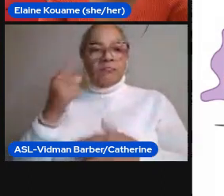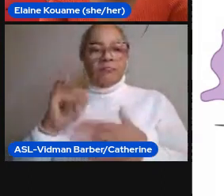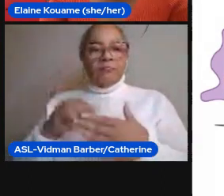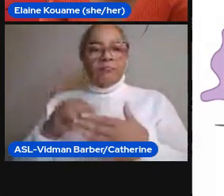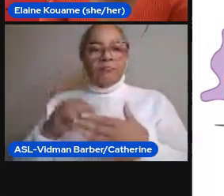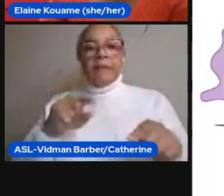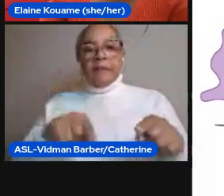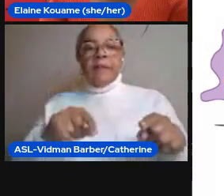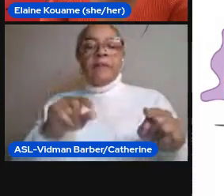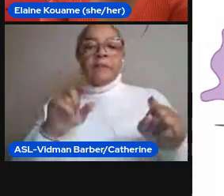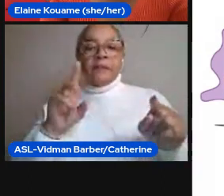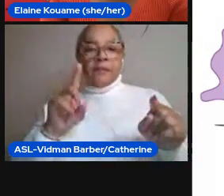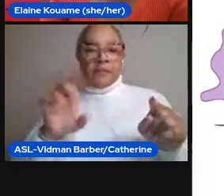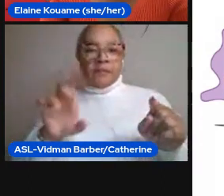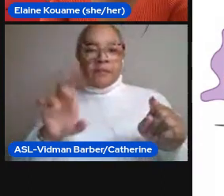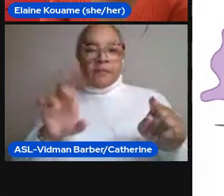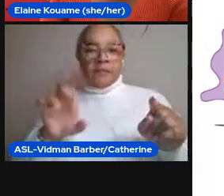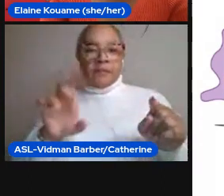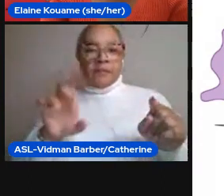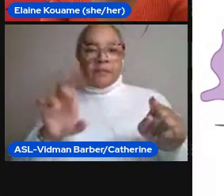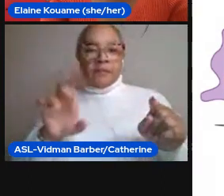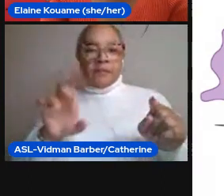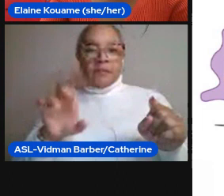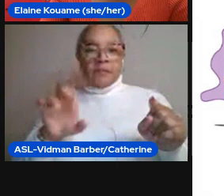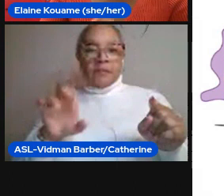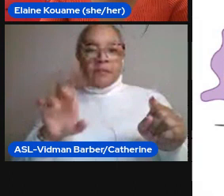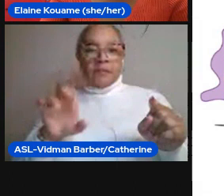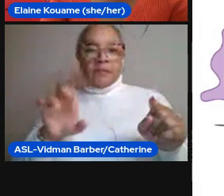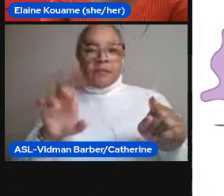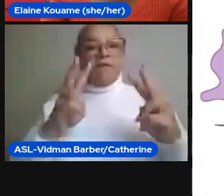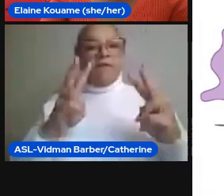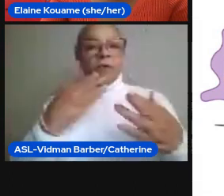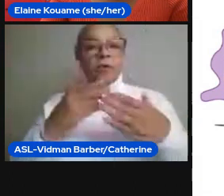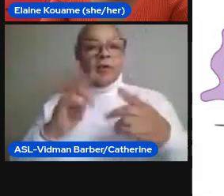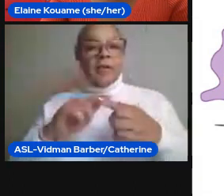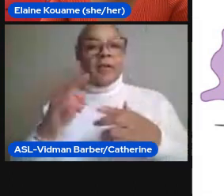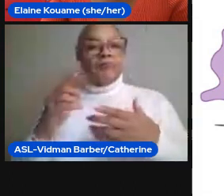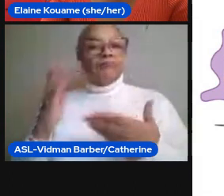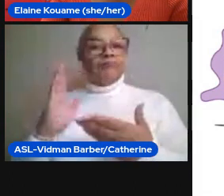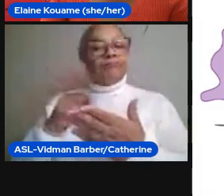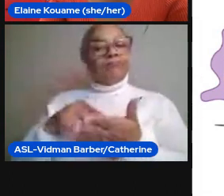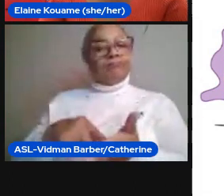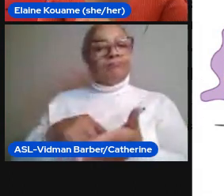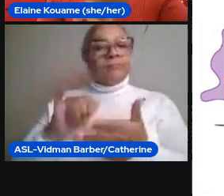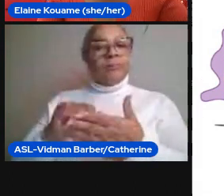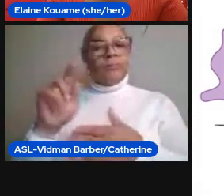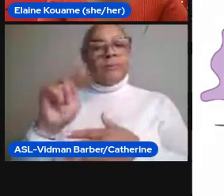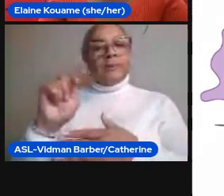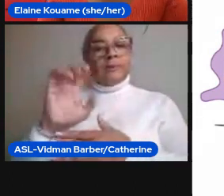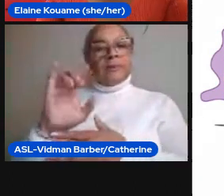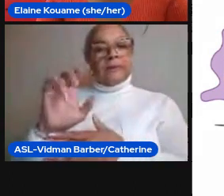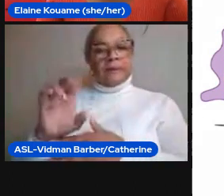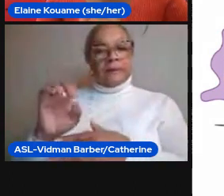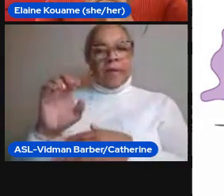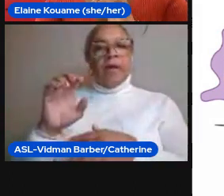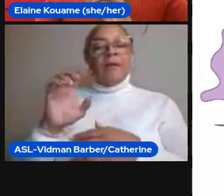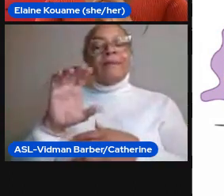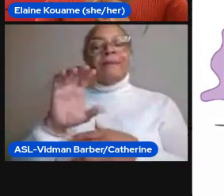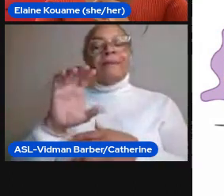very good at mounting, at presenting antigen to T cells. So we ask, but